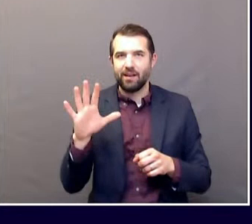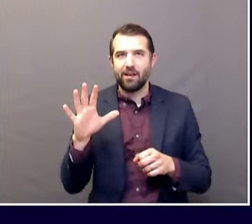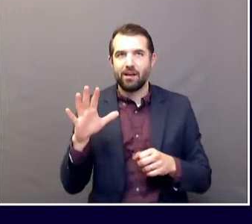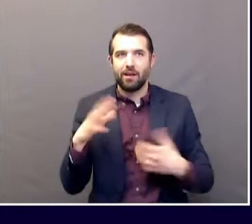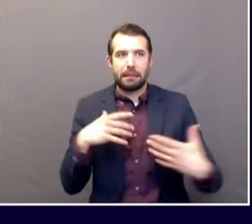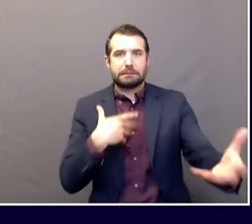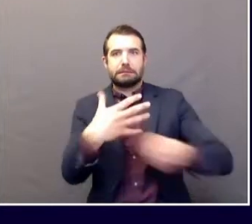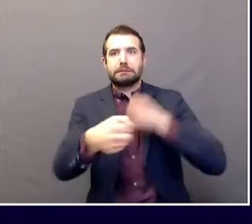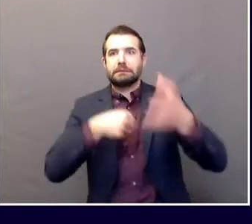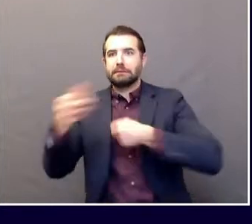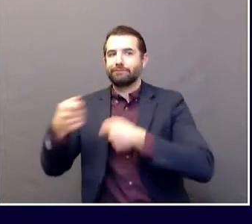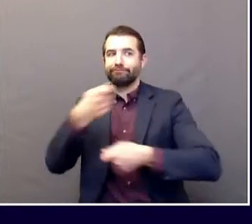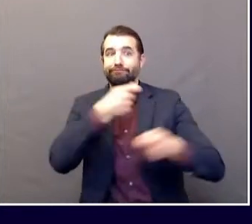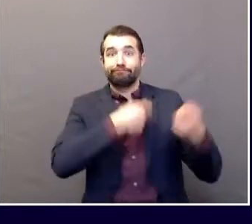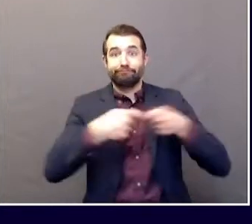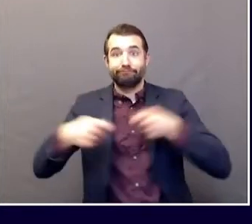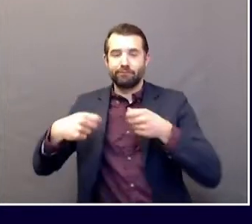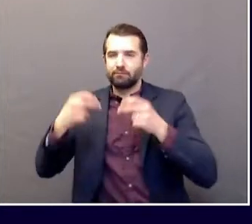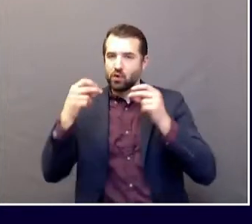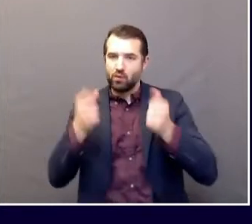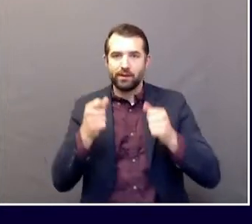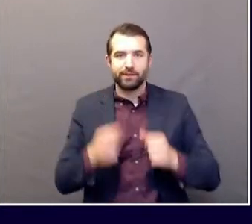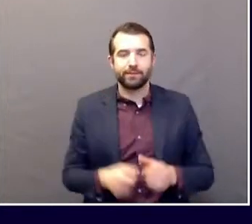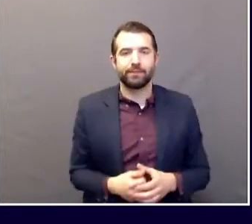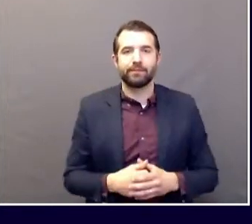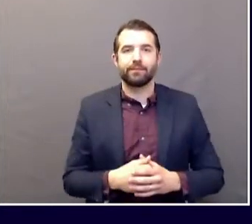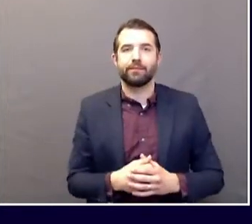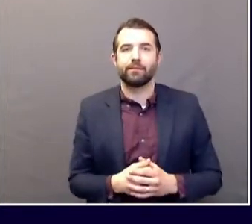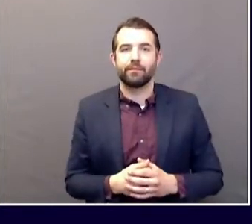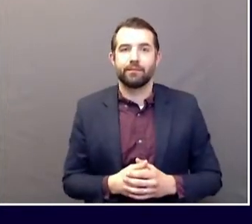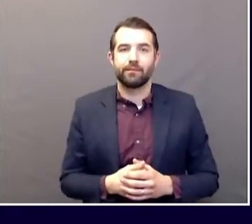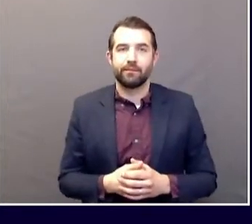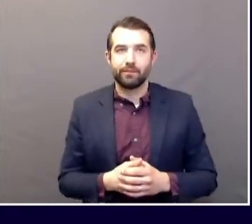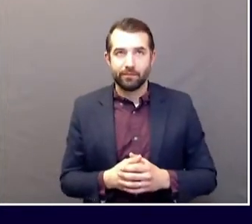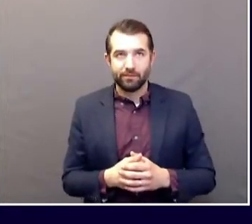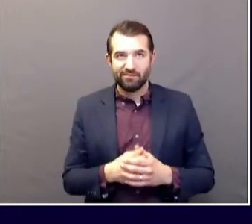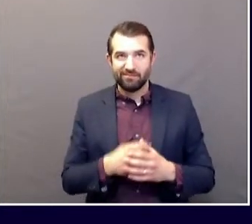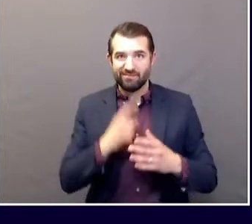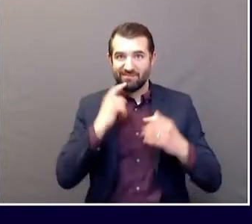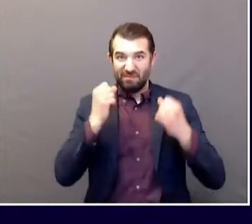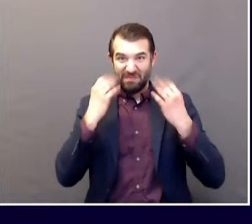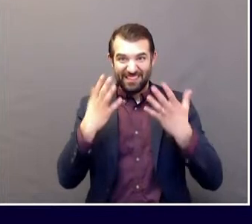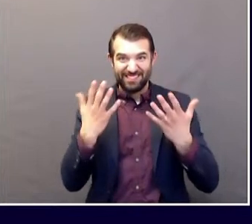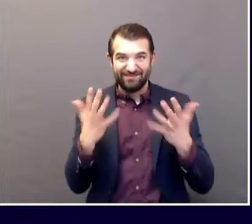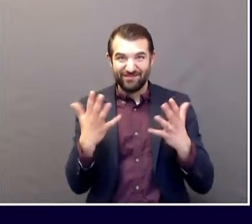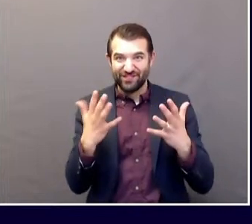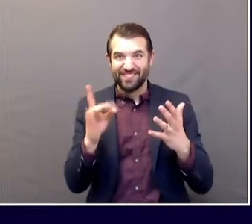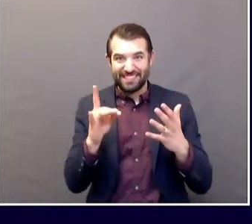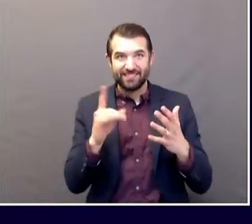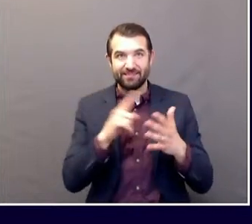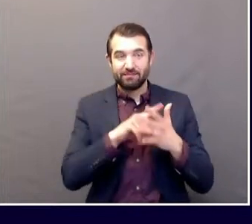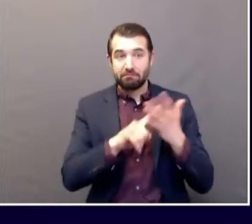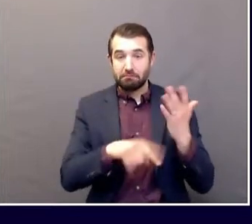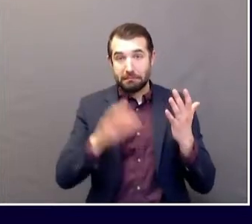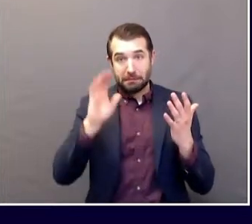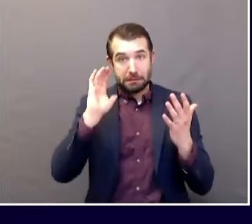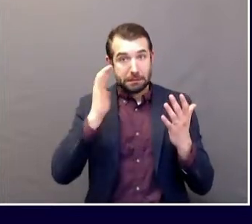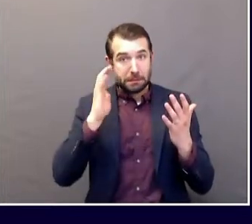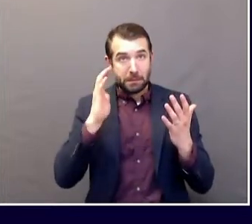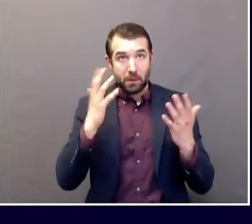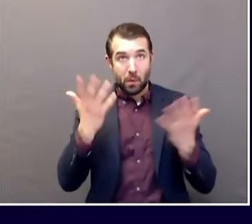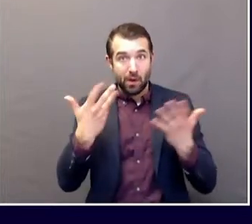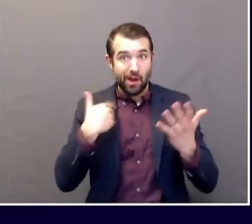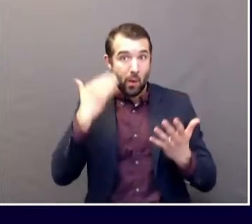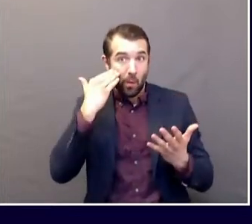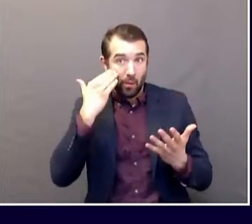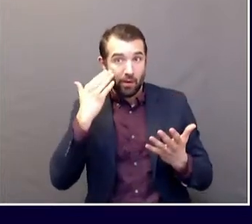was a scattering of different types of organizations. And to our knowledge, it has all been, again, put to the side